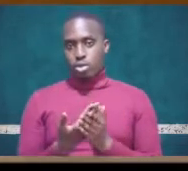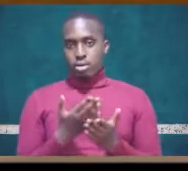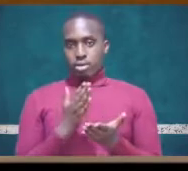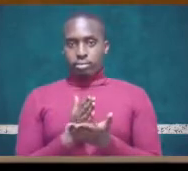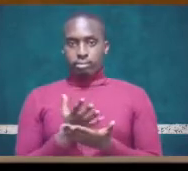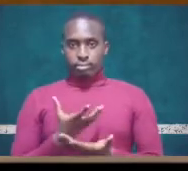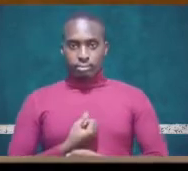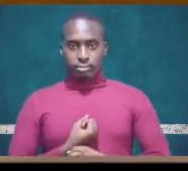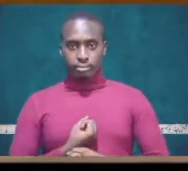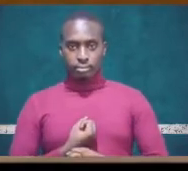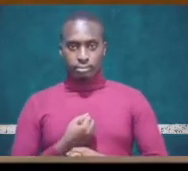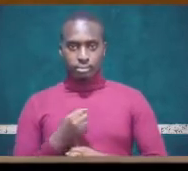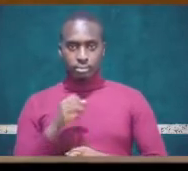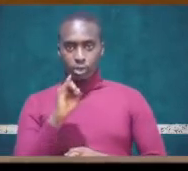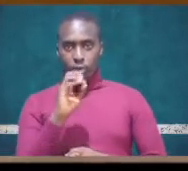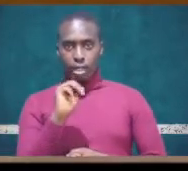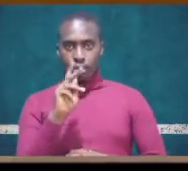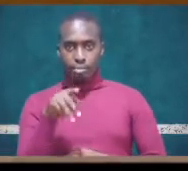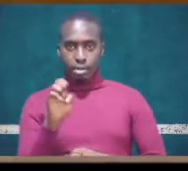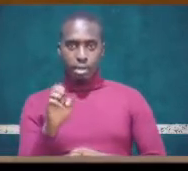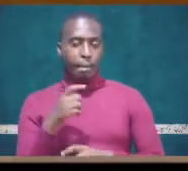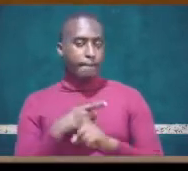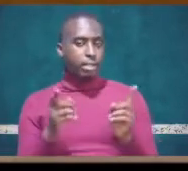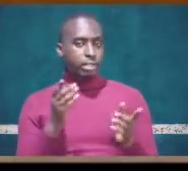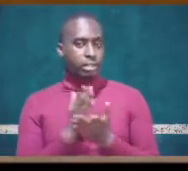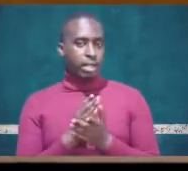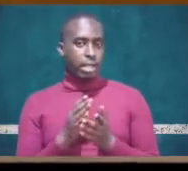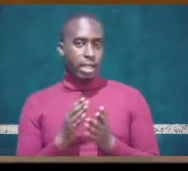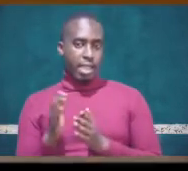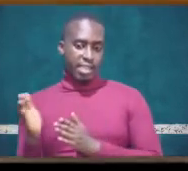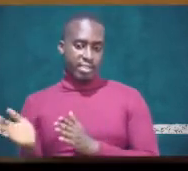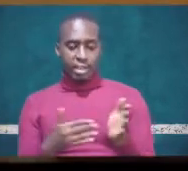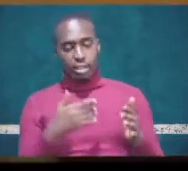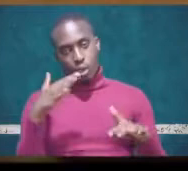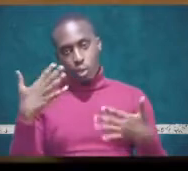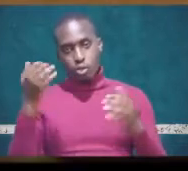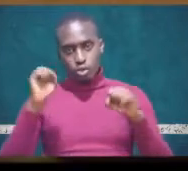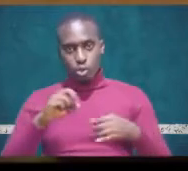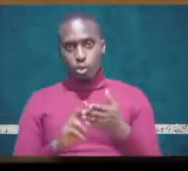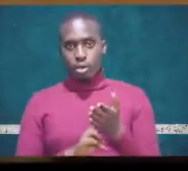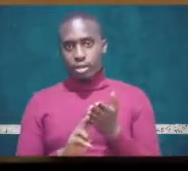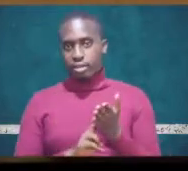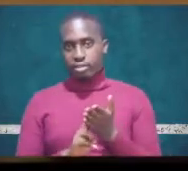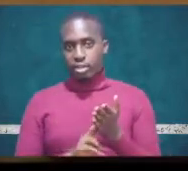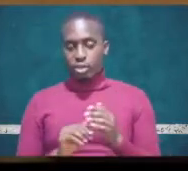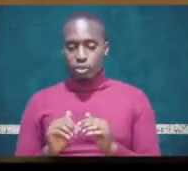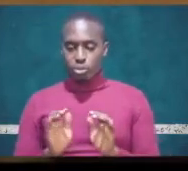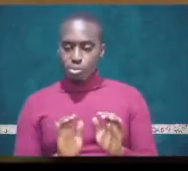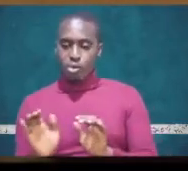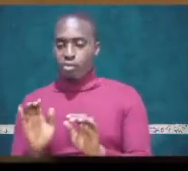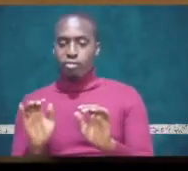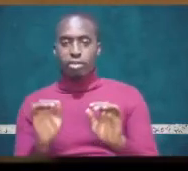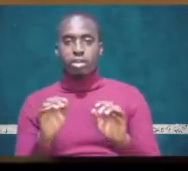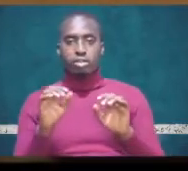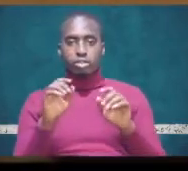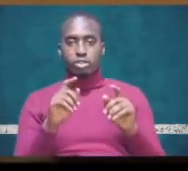has a wiper, but that wiper or a slider or what you can use to move, to change